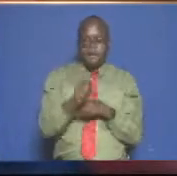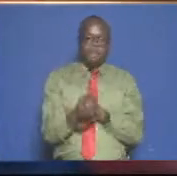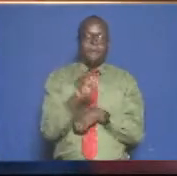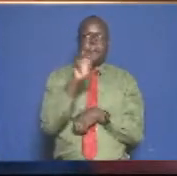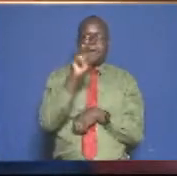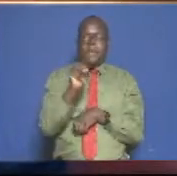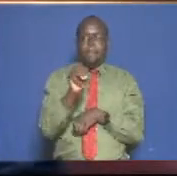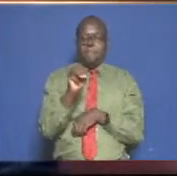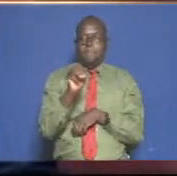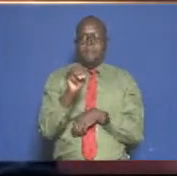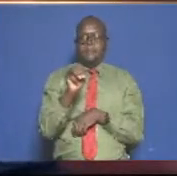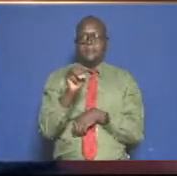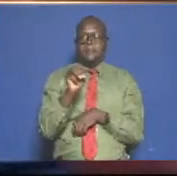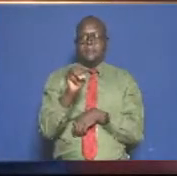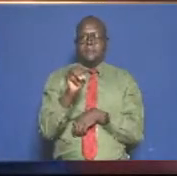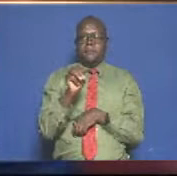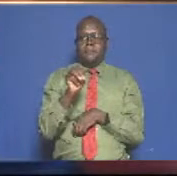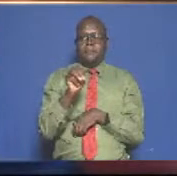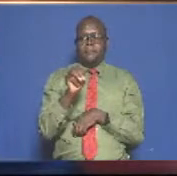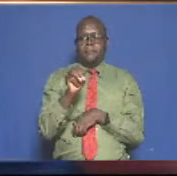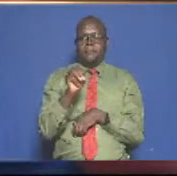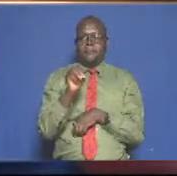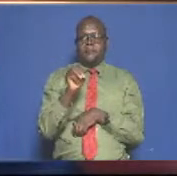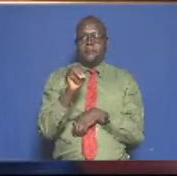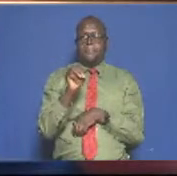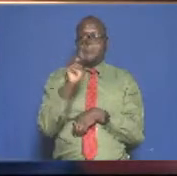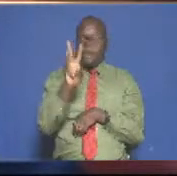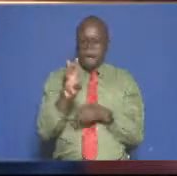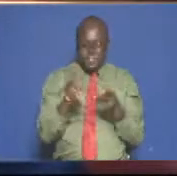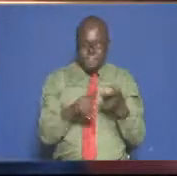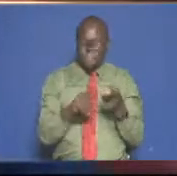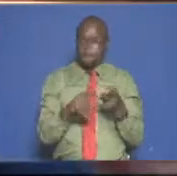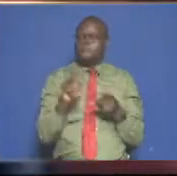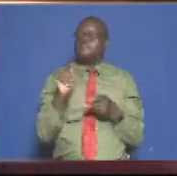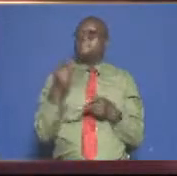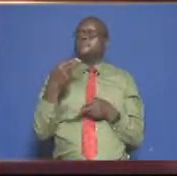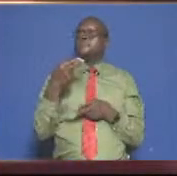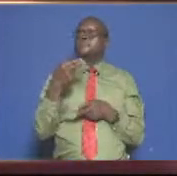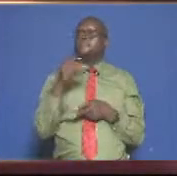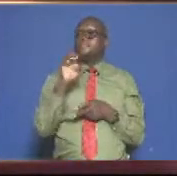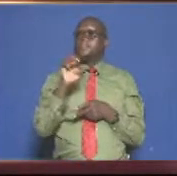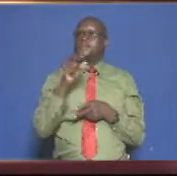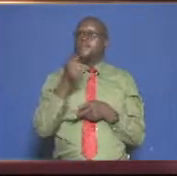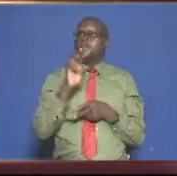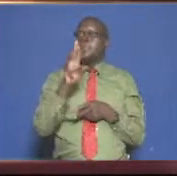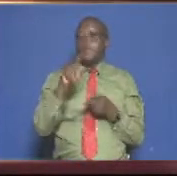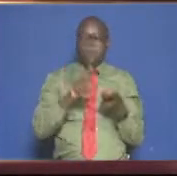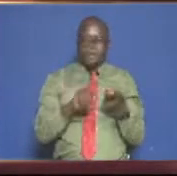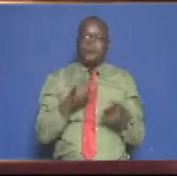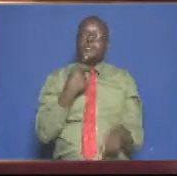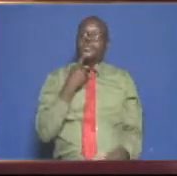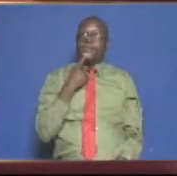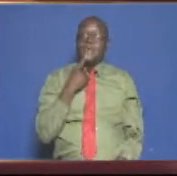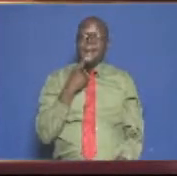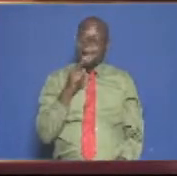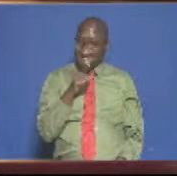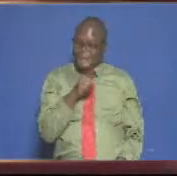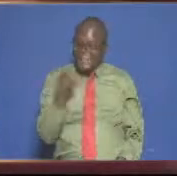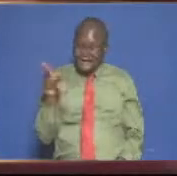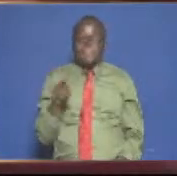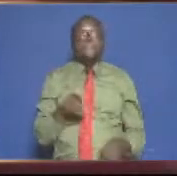grid. We have got geothermal. We have Turkana. So, Speaker, over the years,